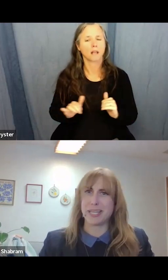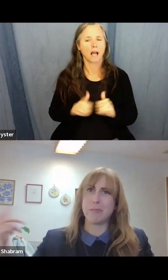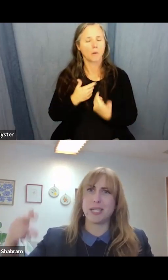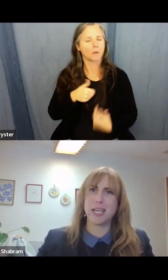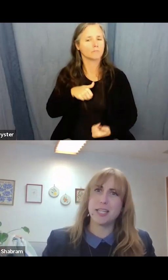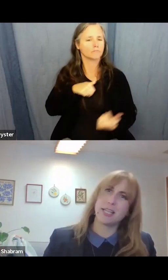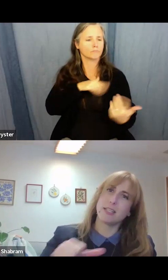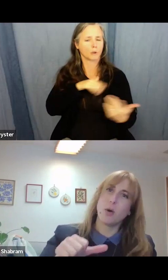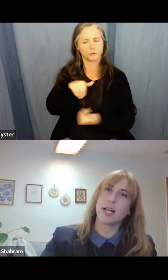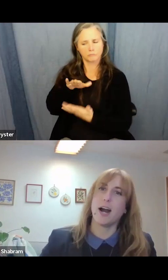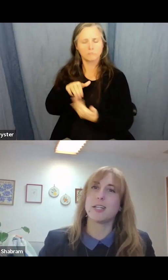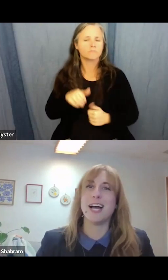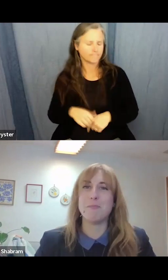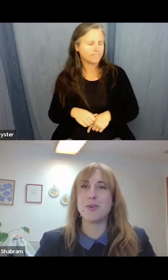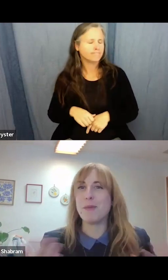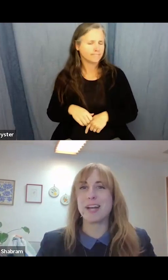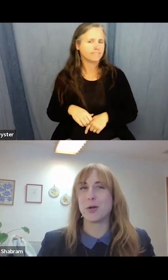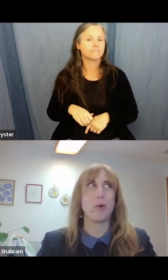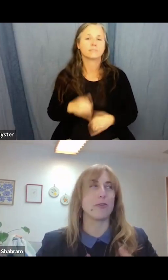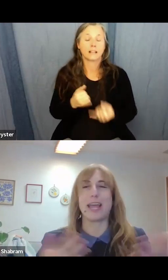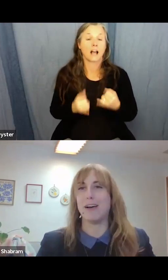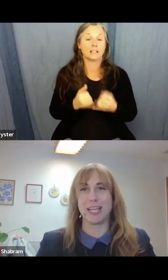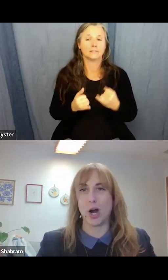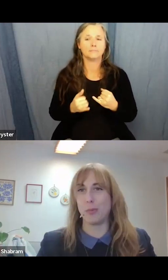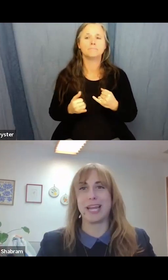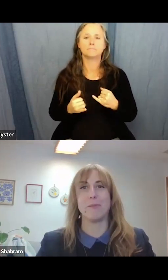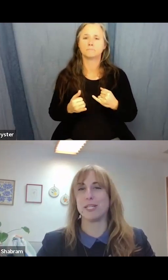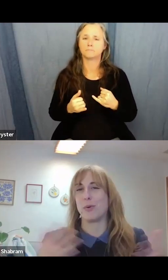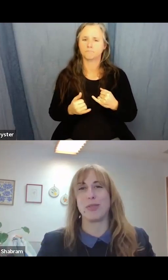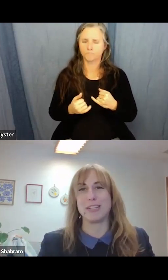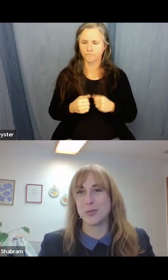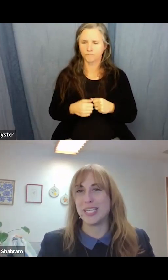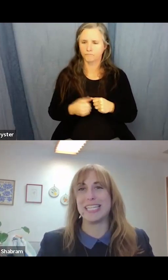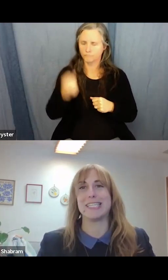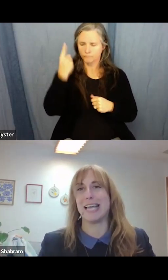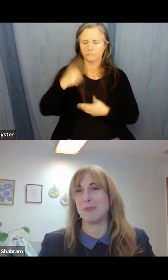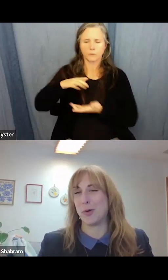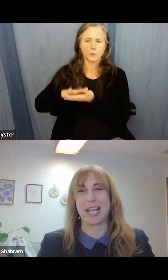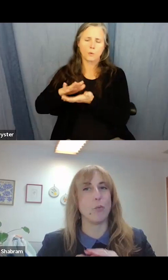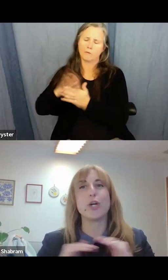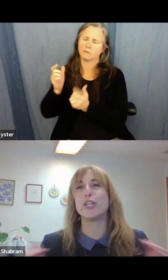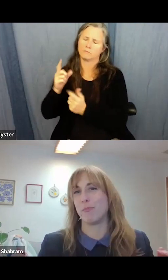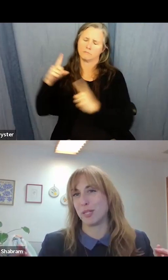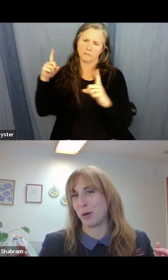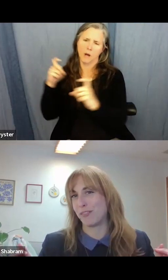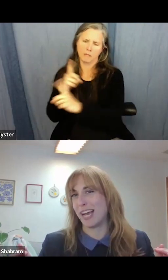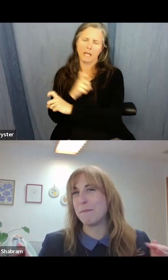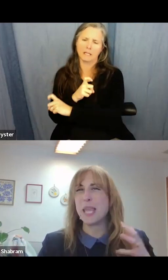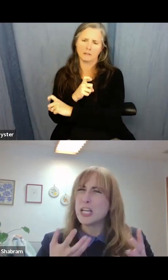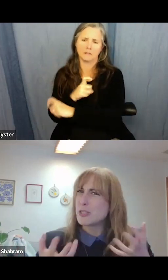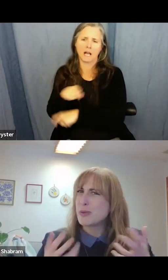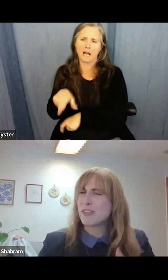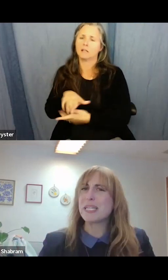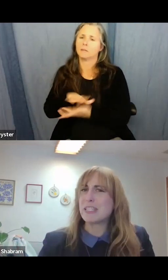for us to be like, come on, kid, like let's walk out. No matter whether they have like open campus, whether that student is allowed to walk out, we could not be part of